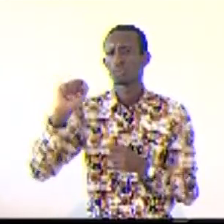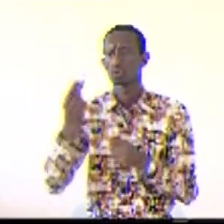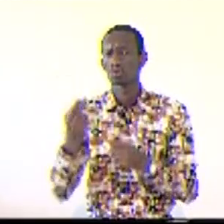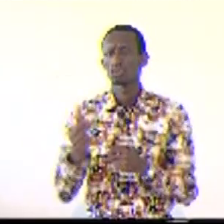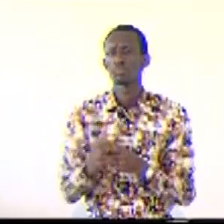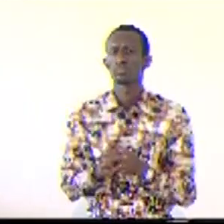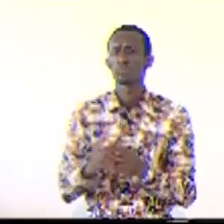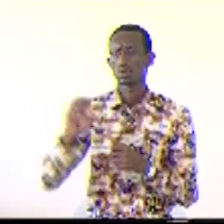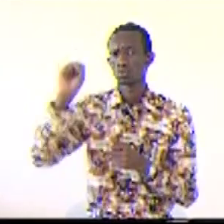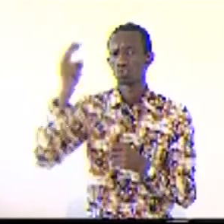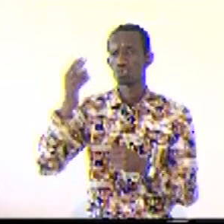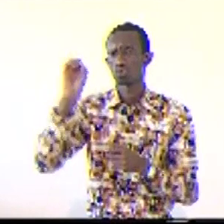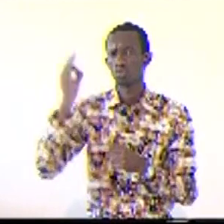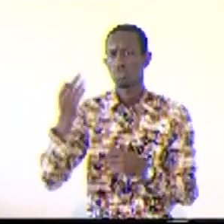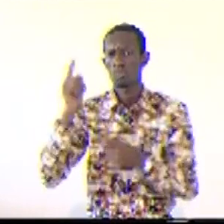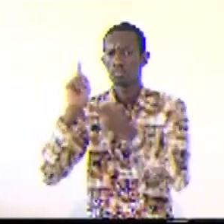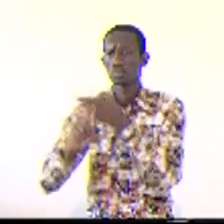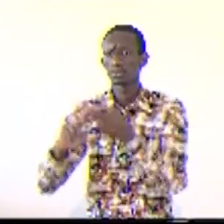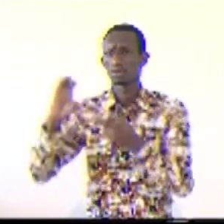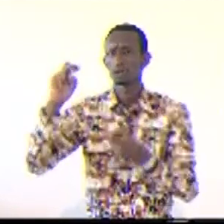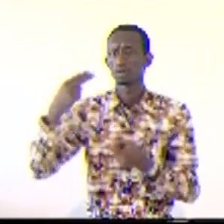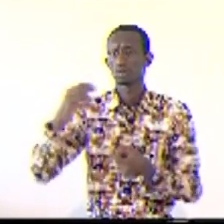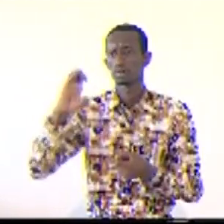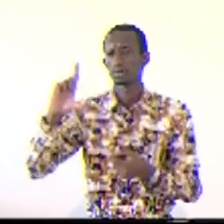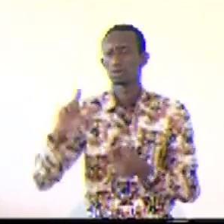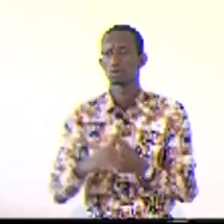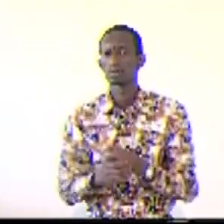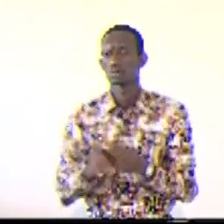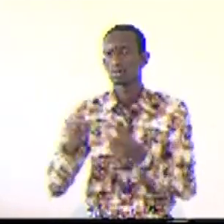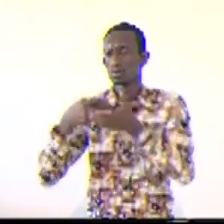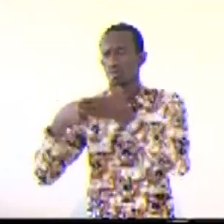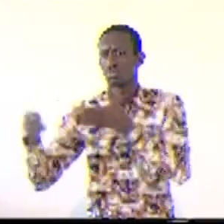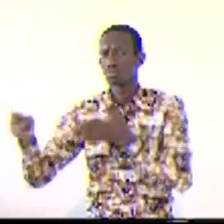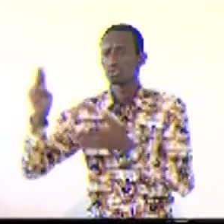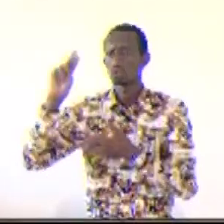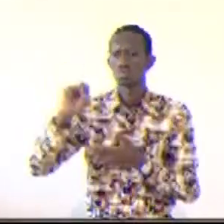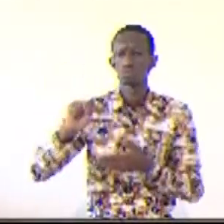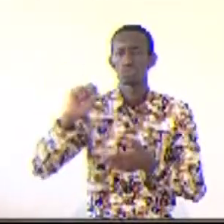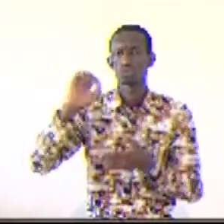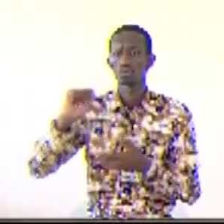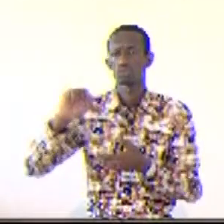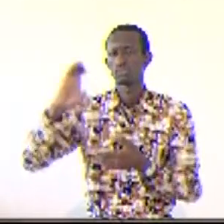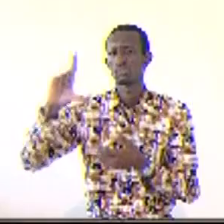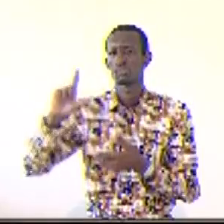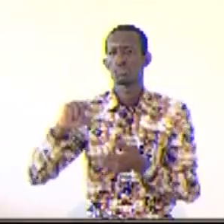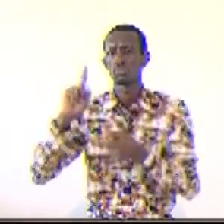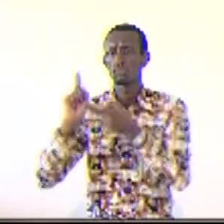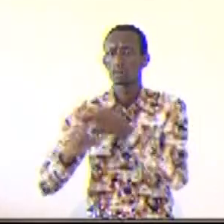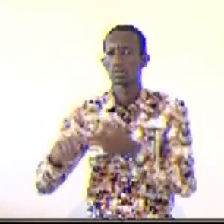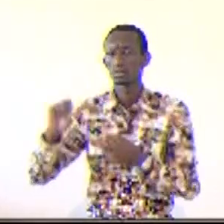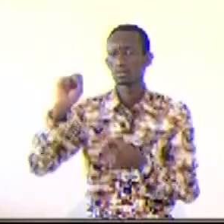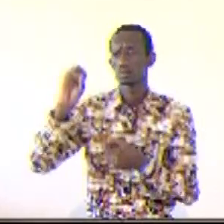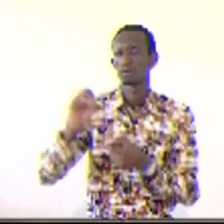the hydrochloric acid and giving sodium chloride plus sulfur